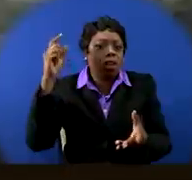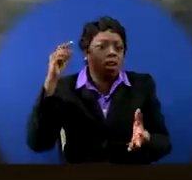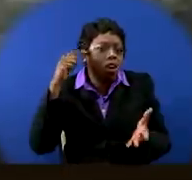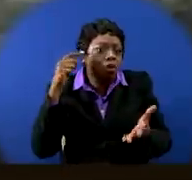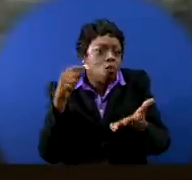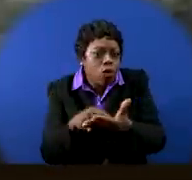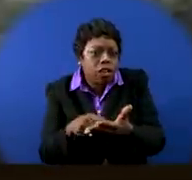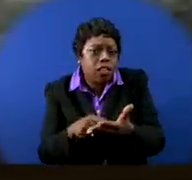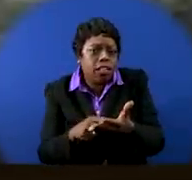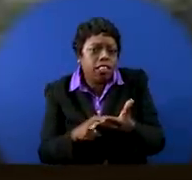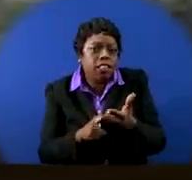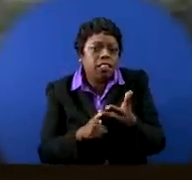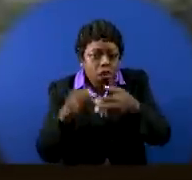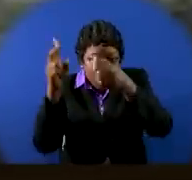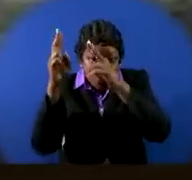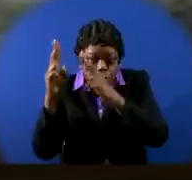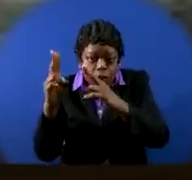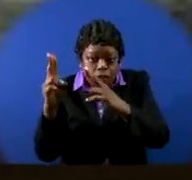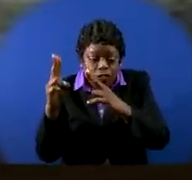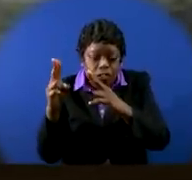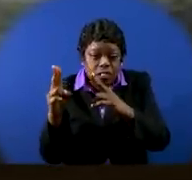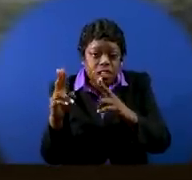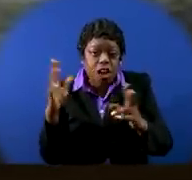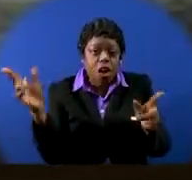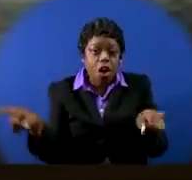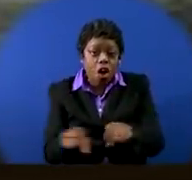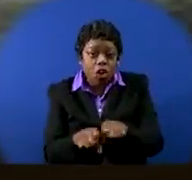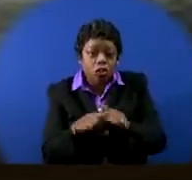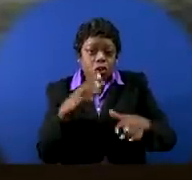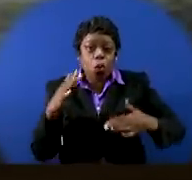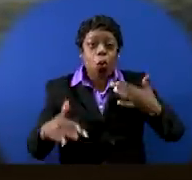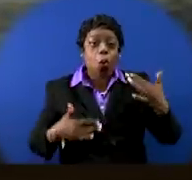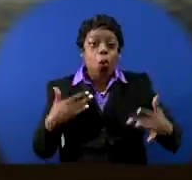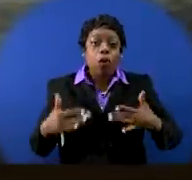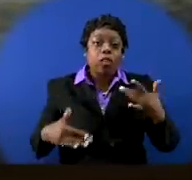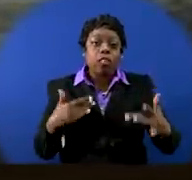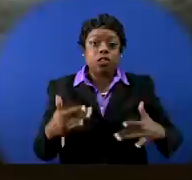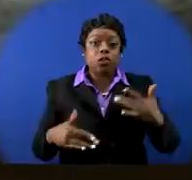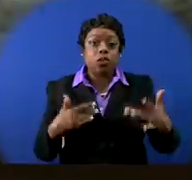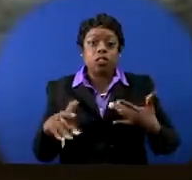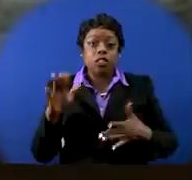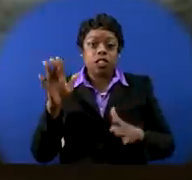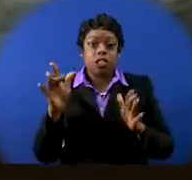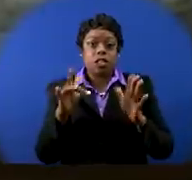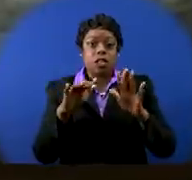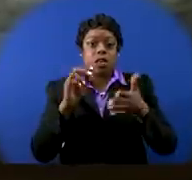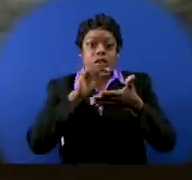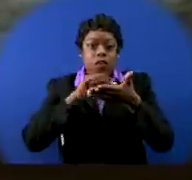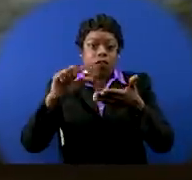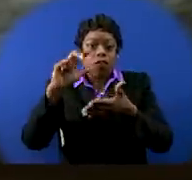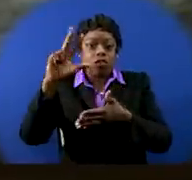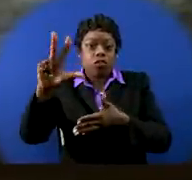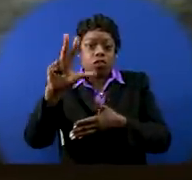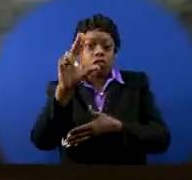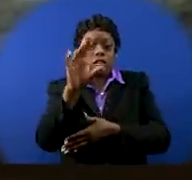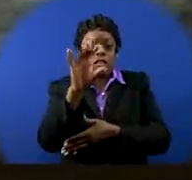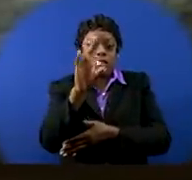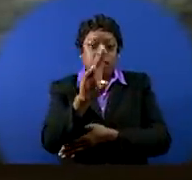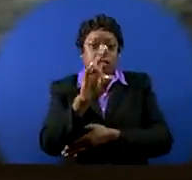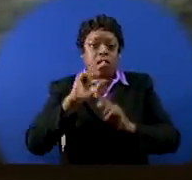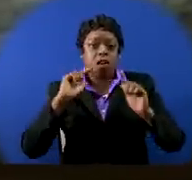but there's also rejoicing. Did I tell you they were rejoicing? Your Bible says, verse 37, that all the